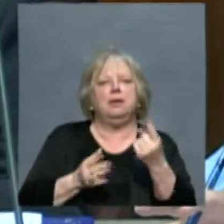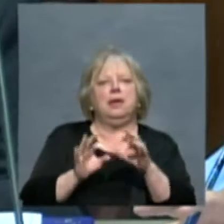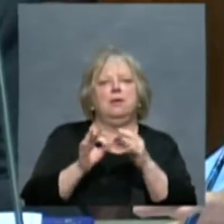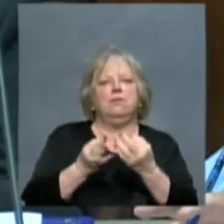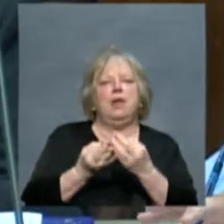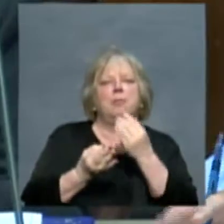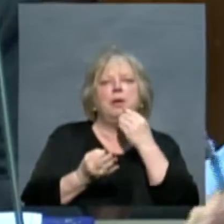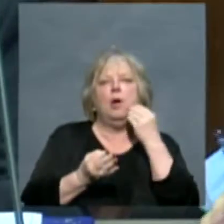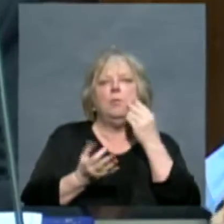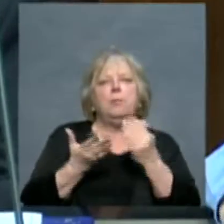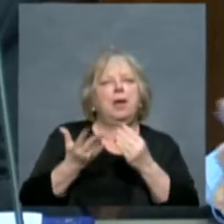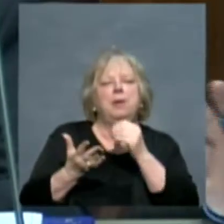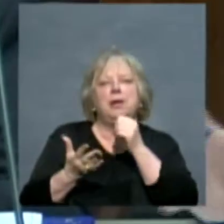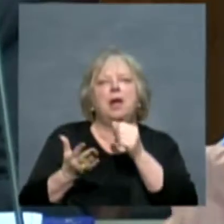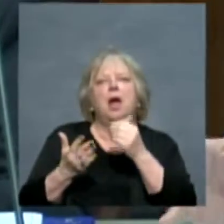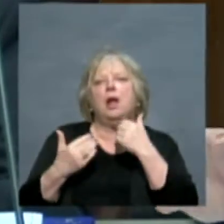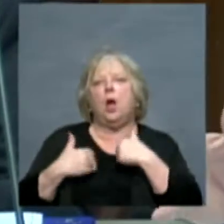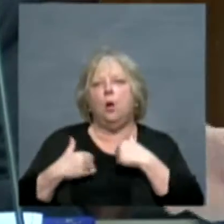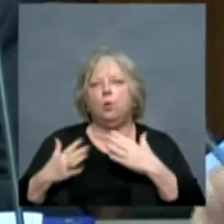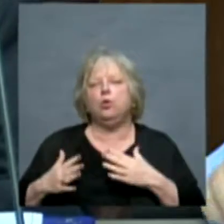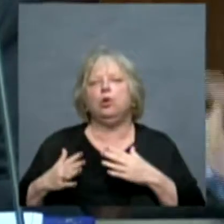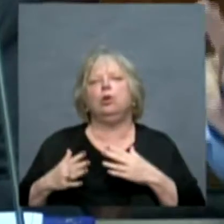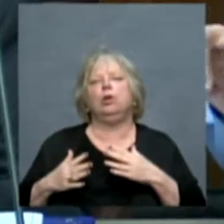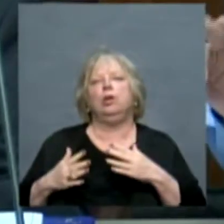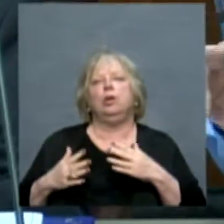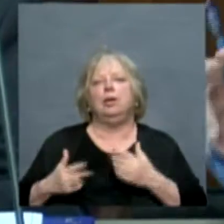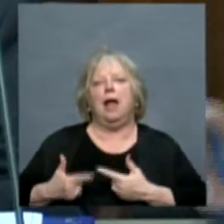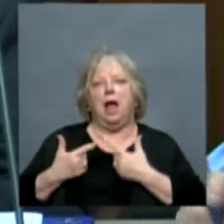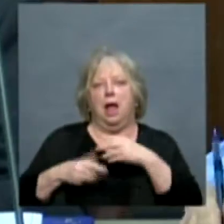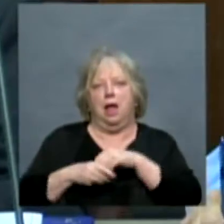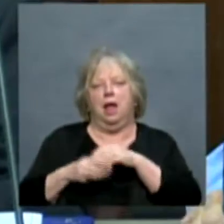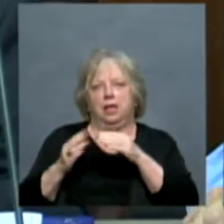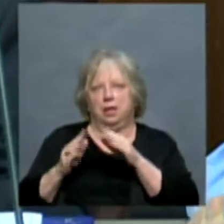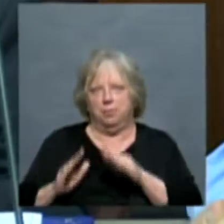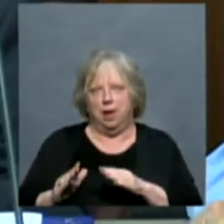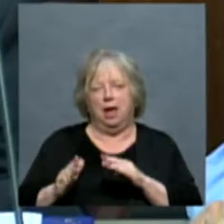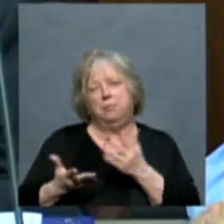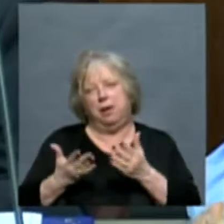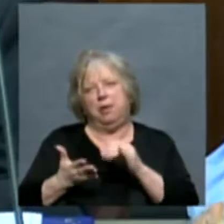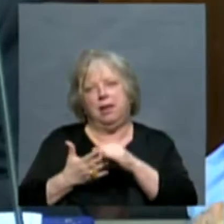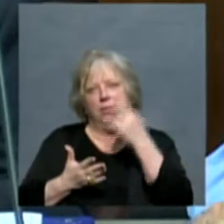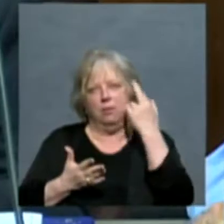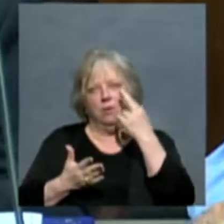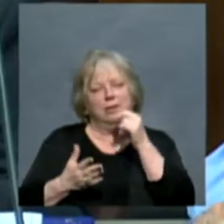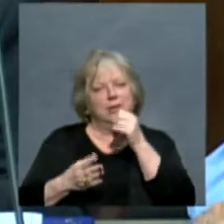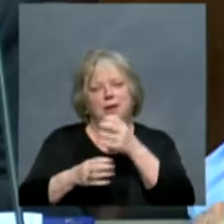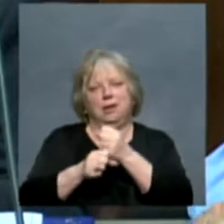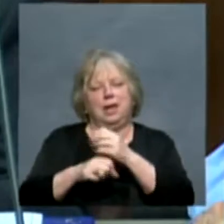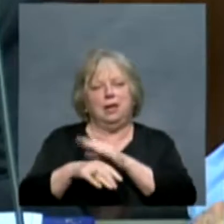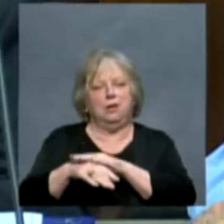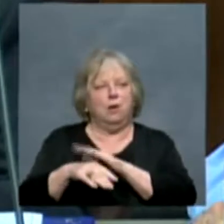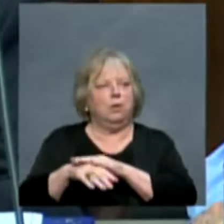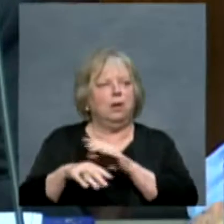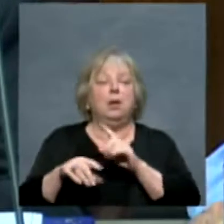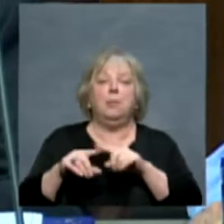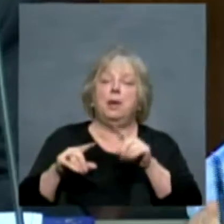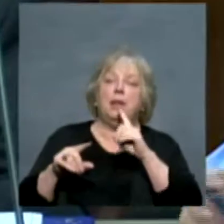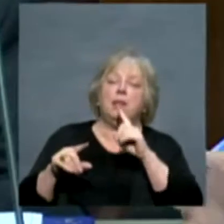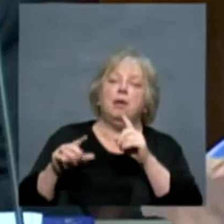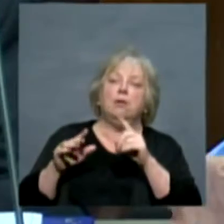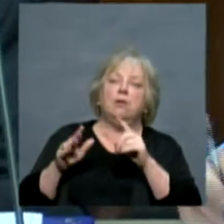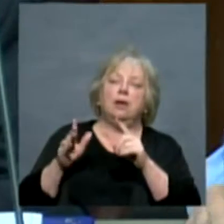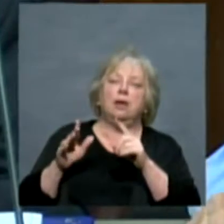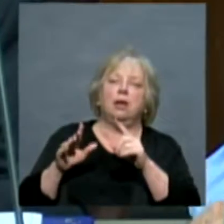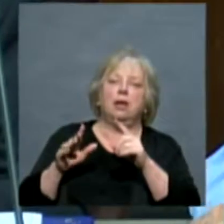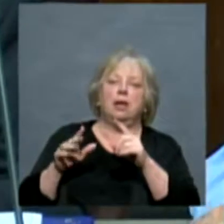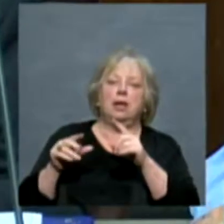be owner-occupied. That may be why some of them are not getting notice. There is a sign posted on the property 30 days before the meeting, and we also